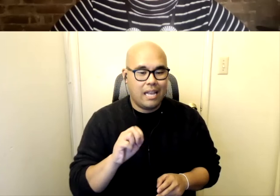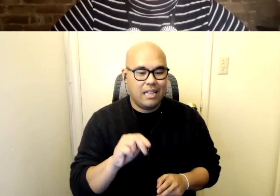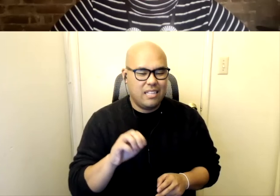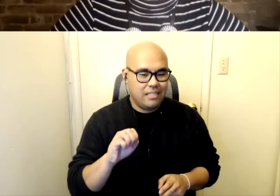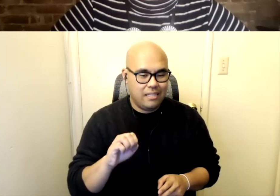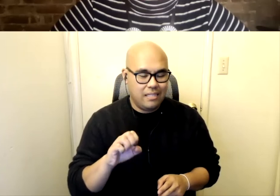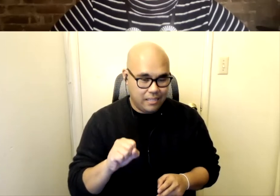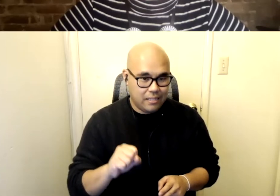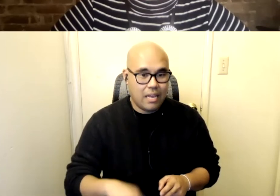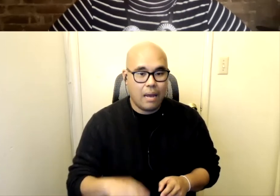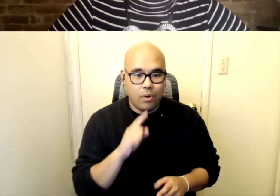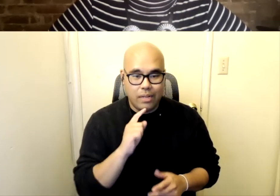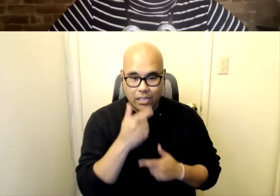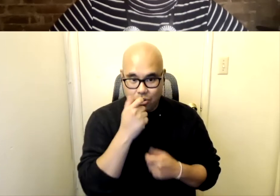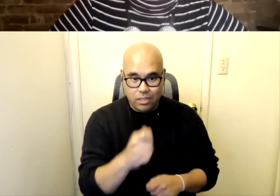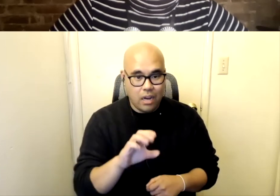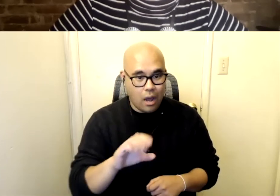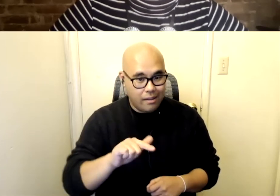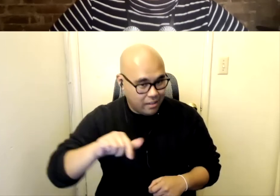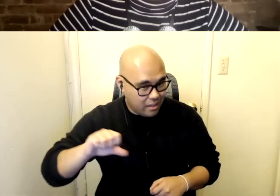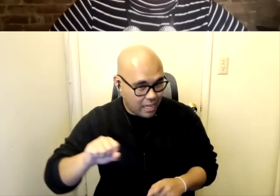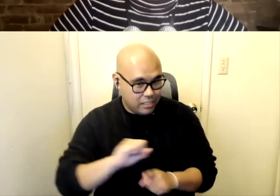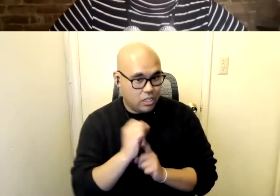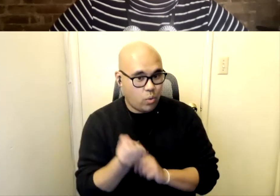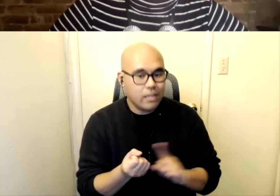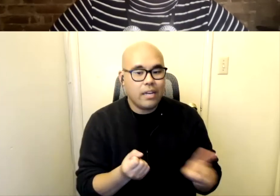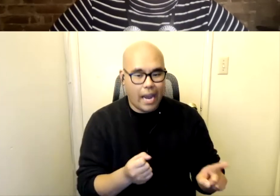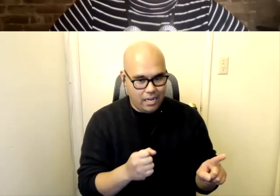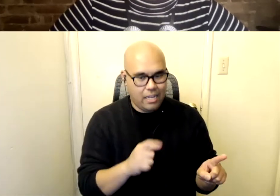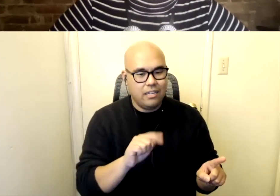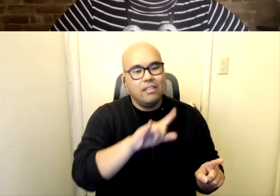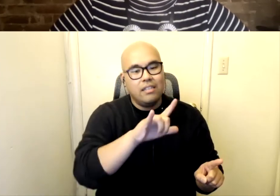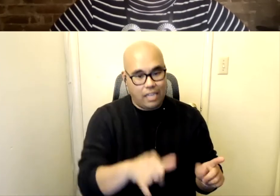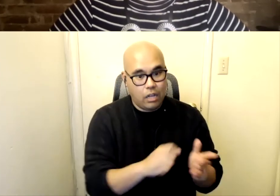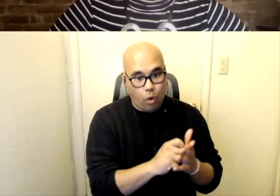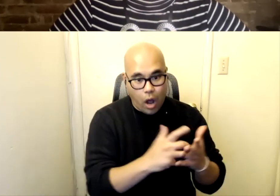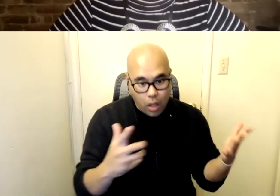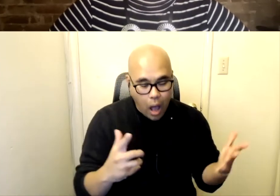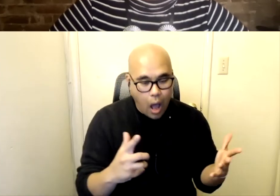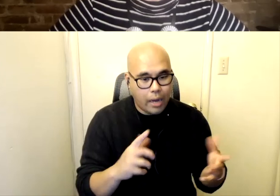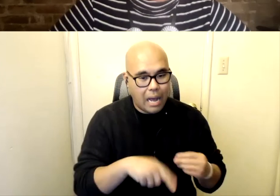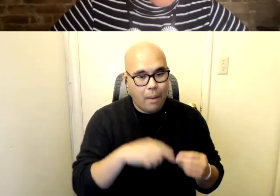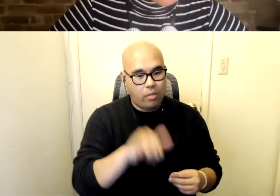class in my writing, and Tilly Olson wrote a lot about what it meant to be like a working